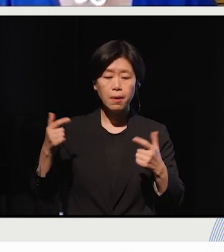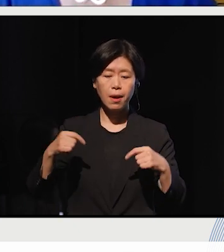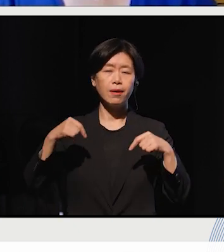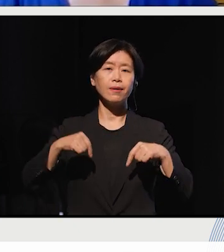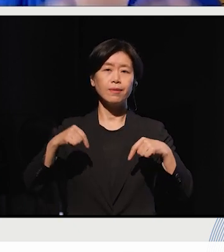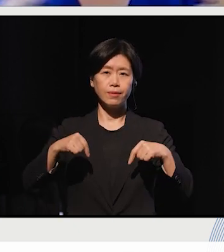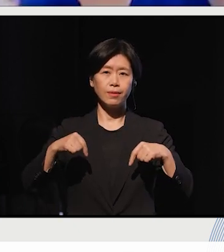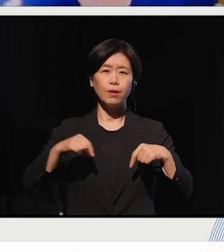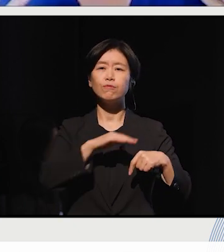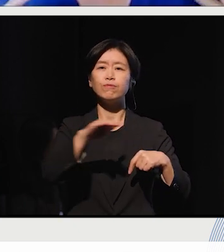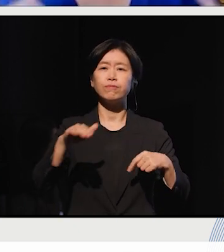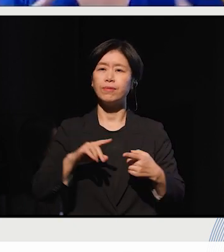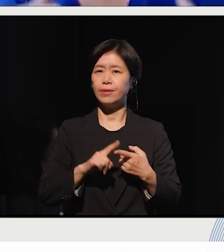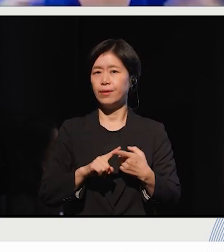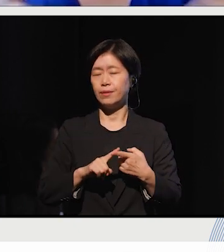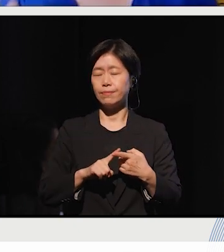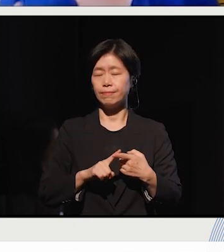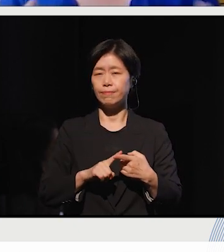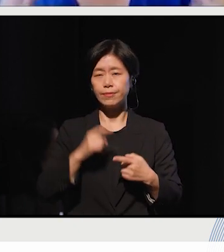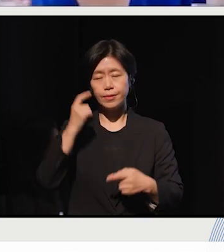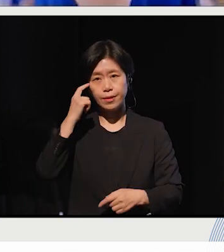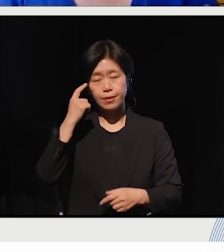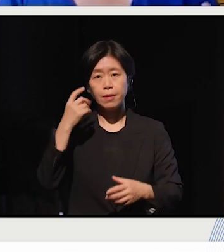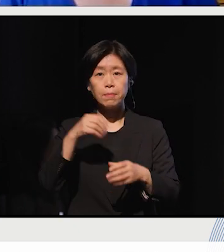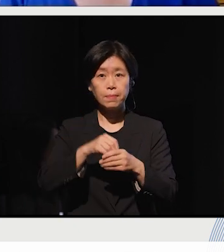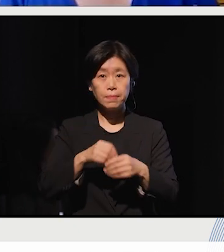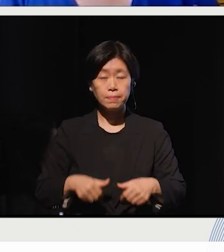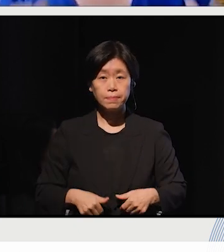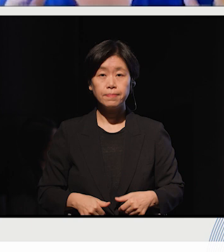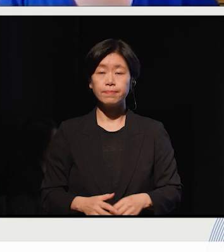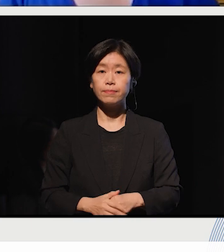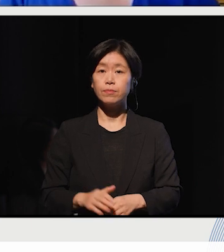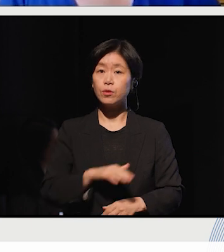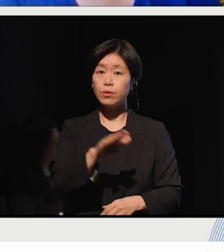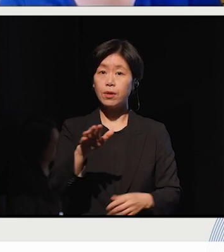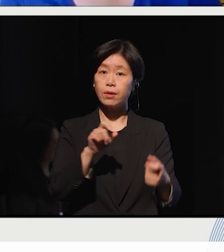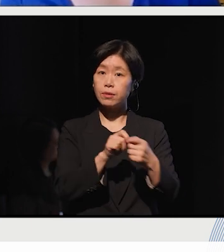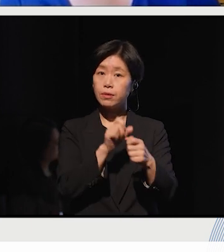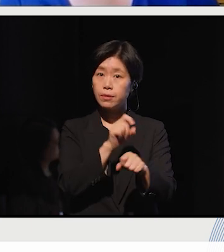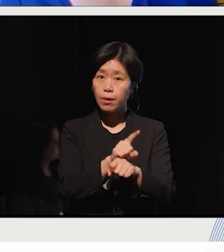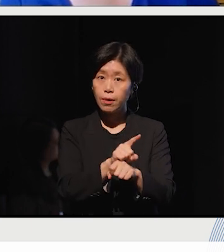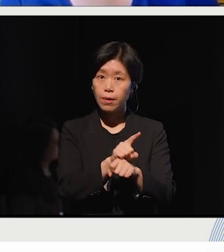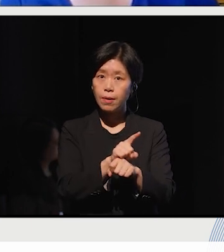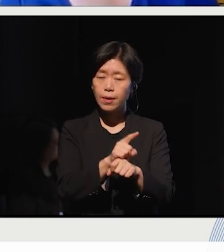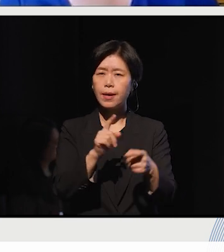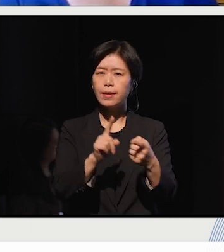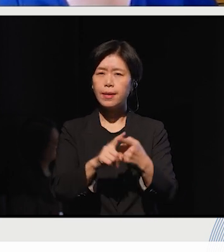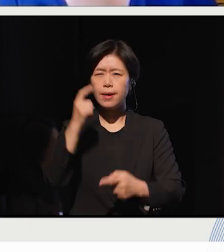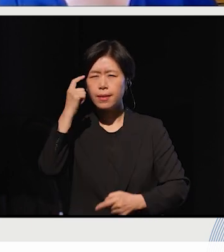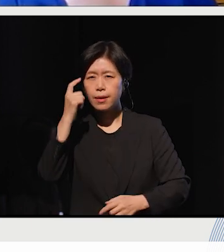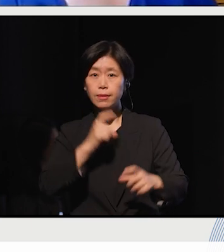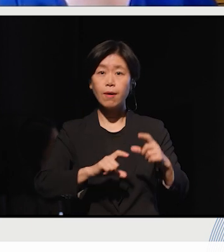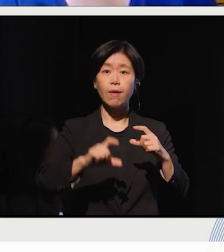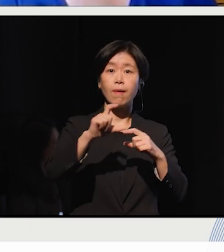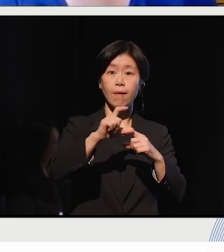things accessible for us, we are including everyone in our definition of us.